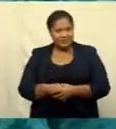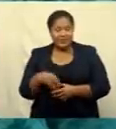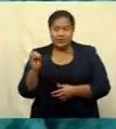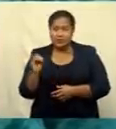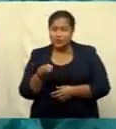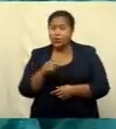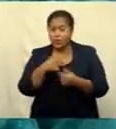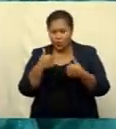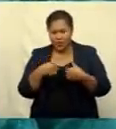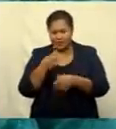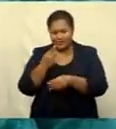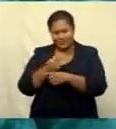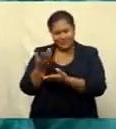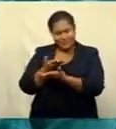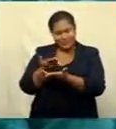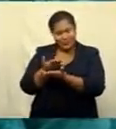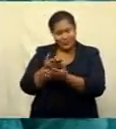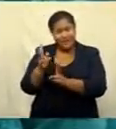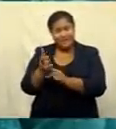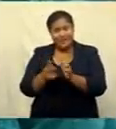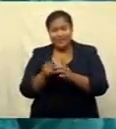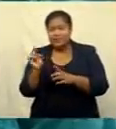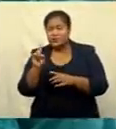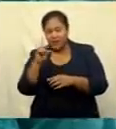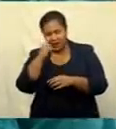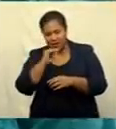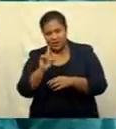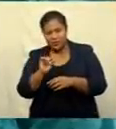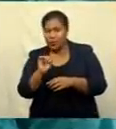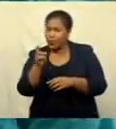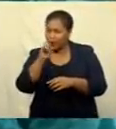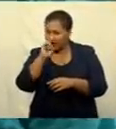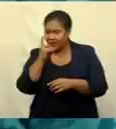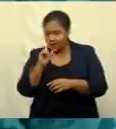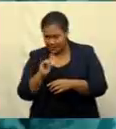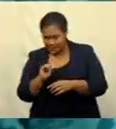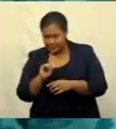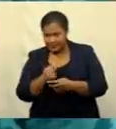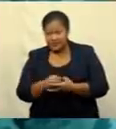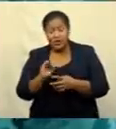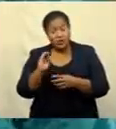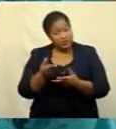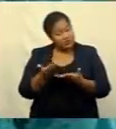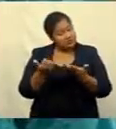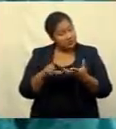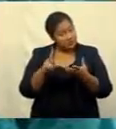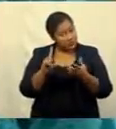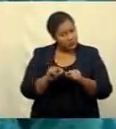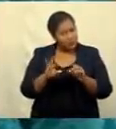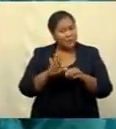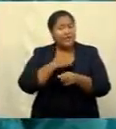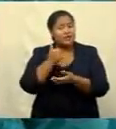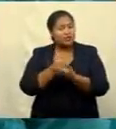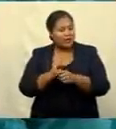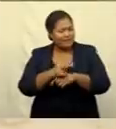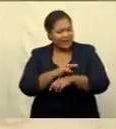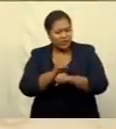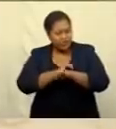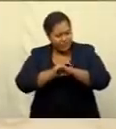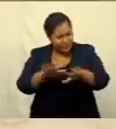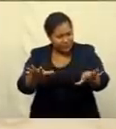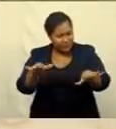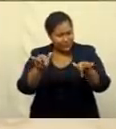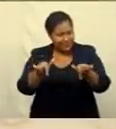We have been talking to the villagers on what they can do and cannot do. This is being done to ensure the virus doesn't spread further.